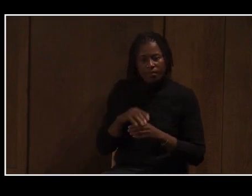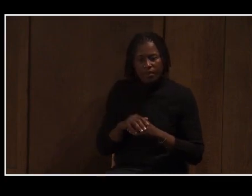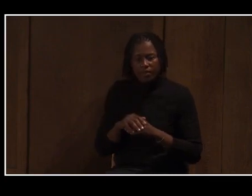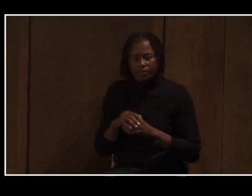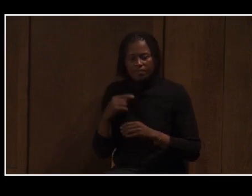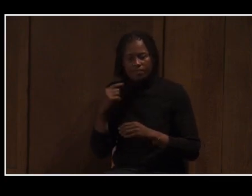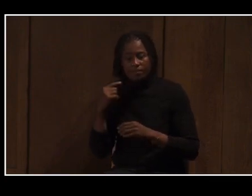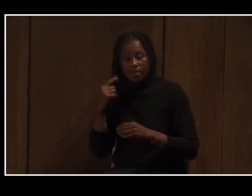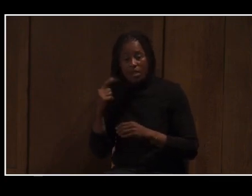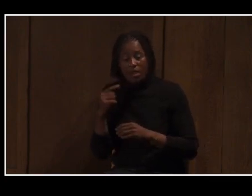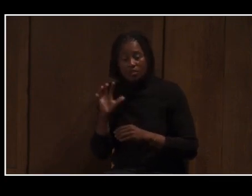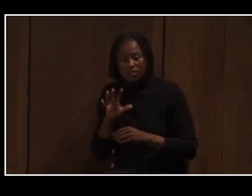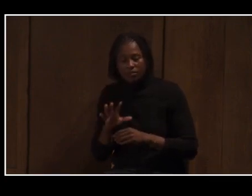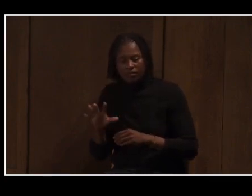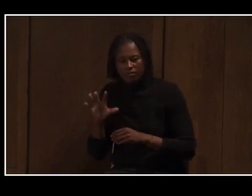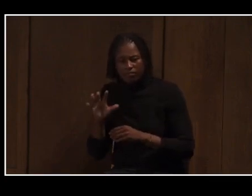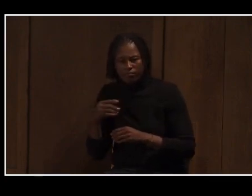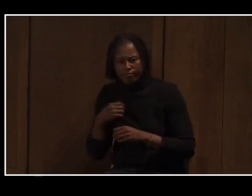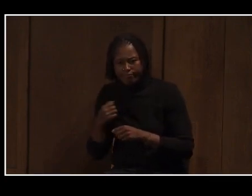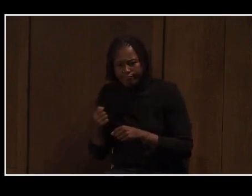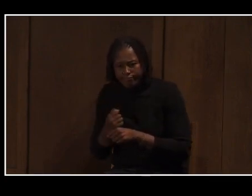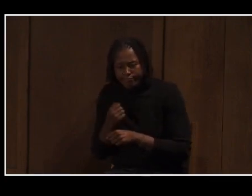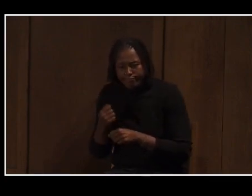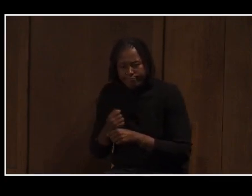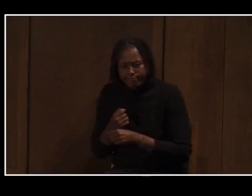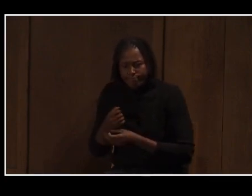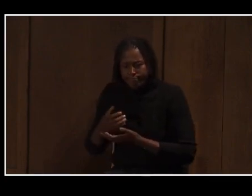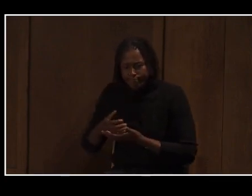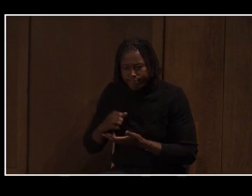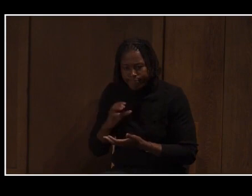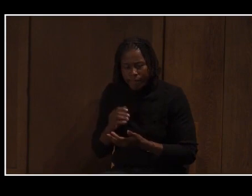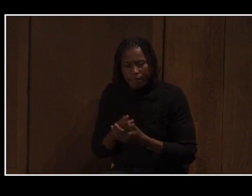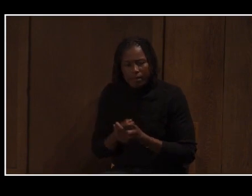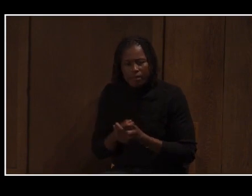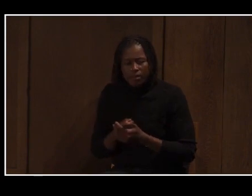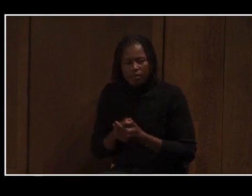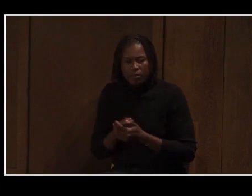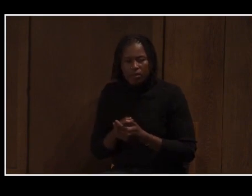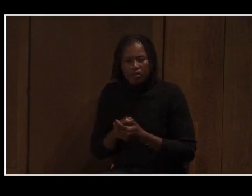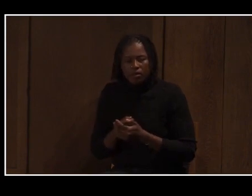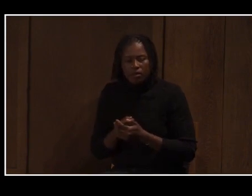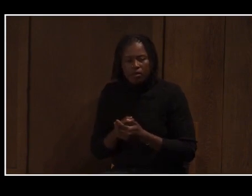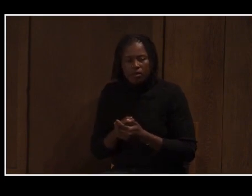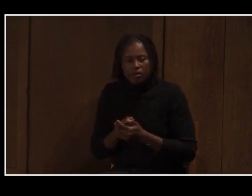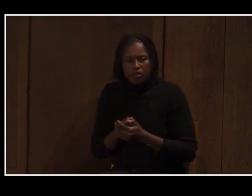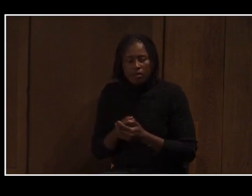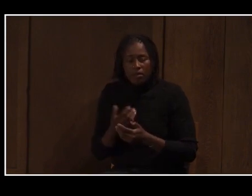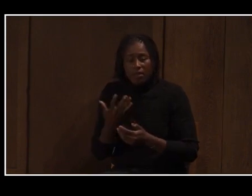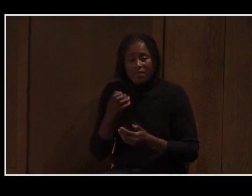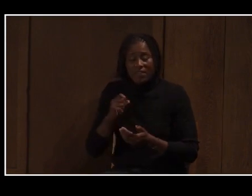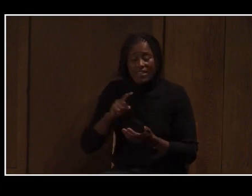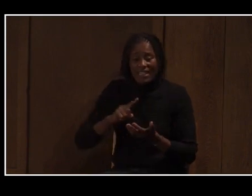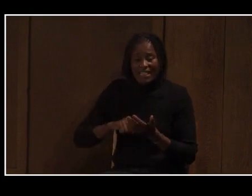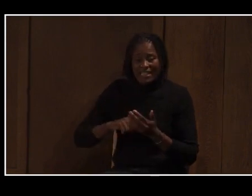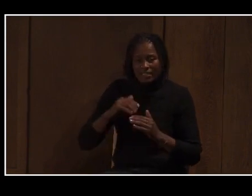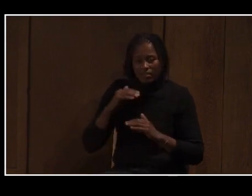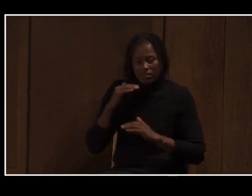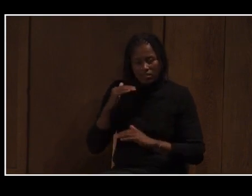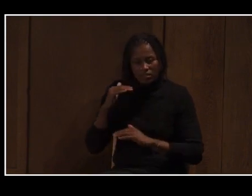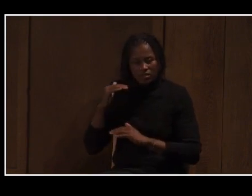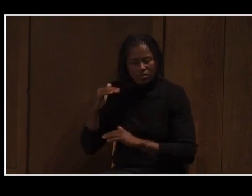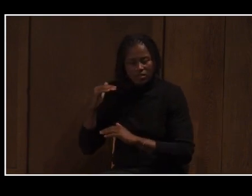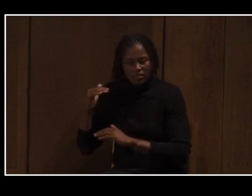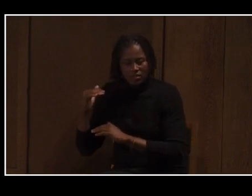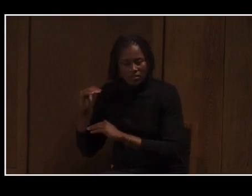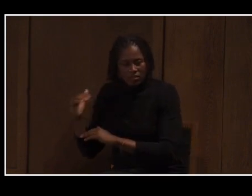room full of winter, juice a storm for April's fools. 50 liters was the bare minimum, so I'd wipe